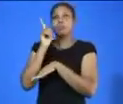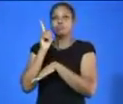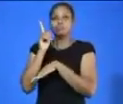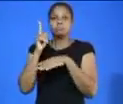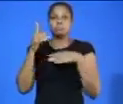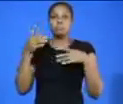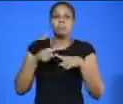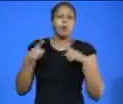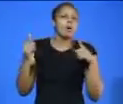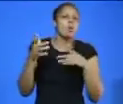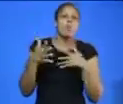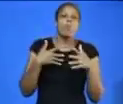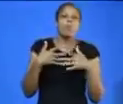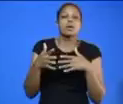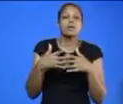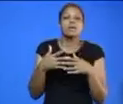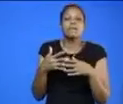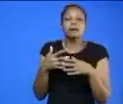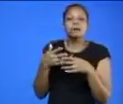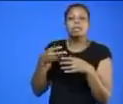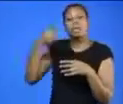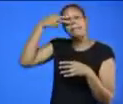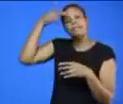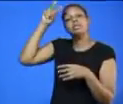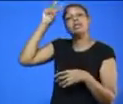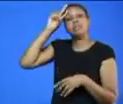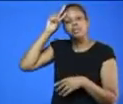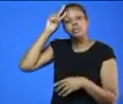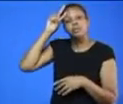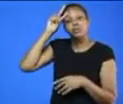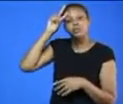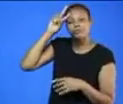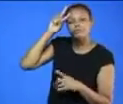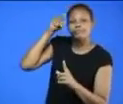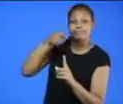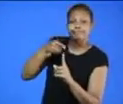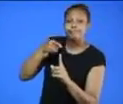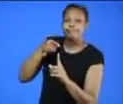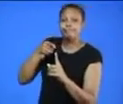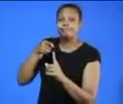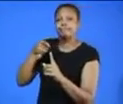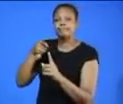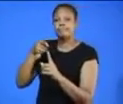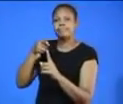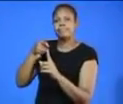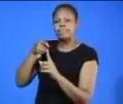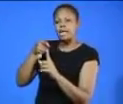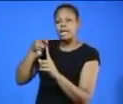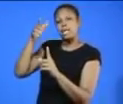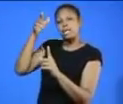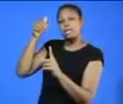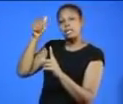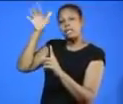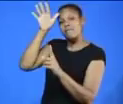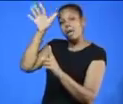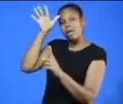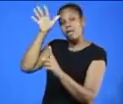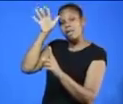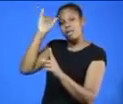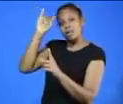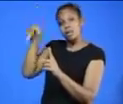But whatever his misconceptions, John the Baptist's father had